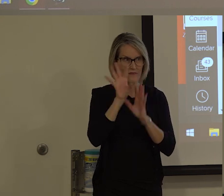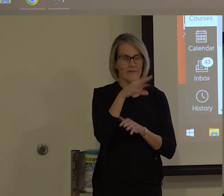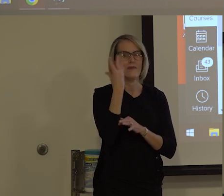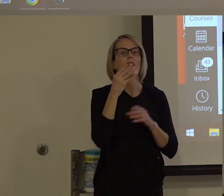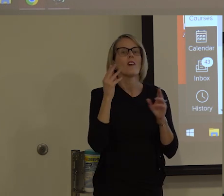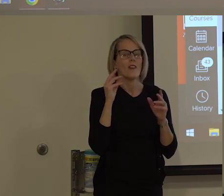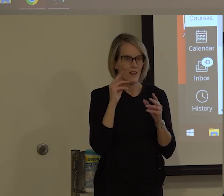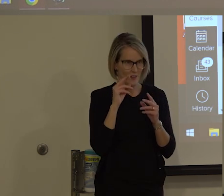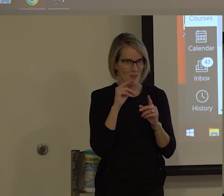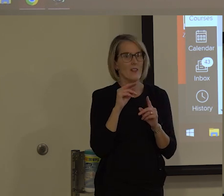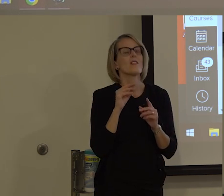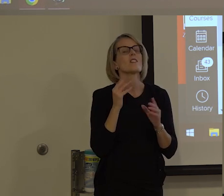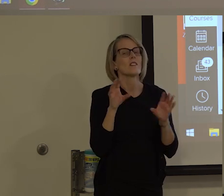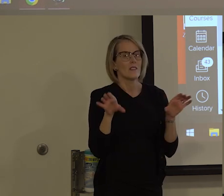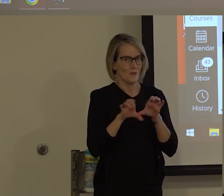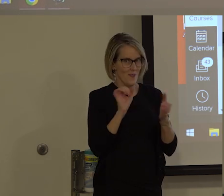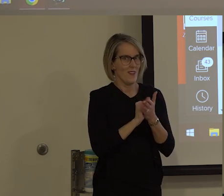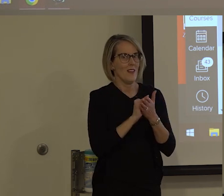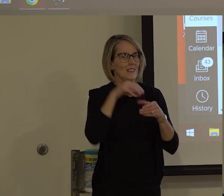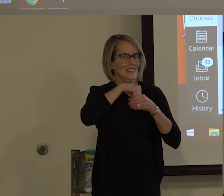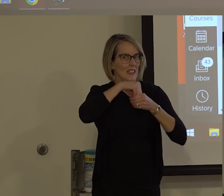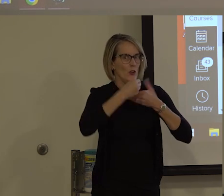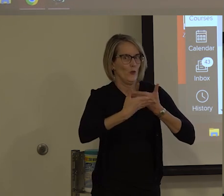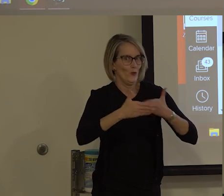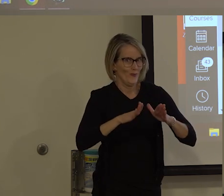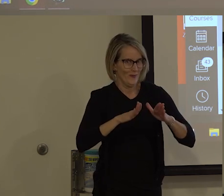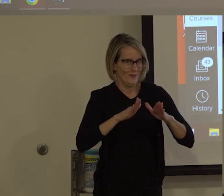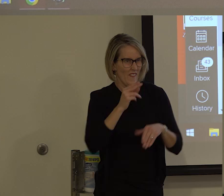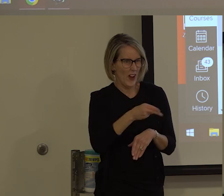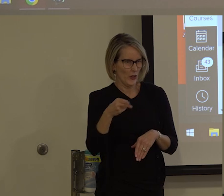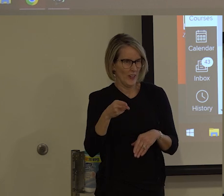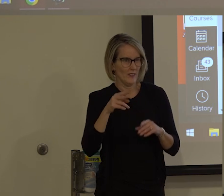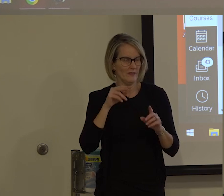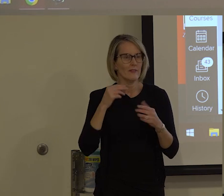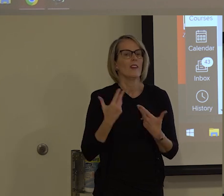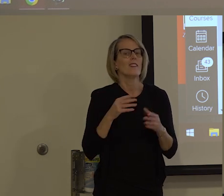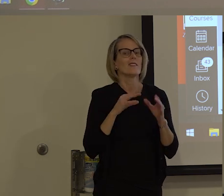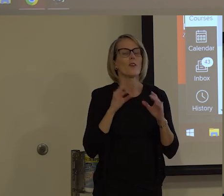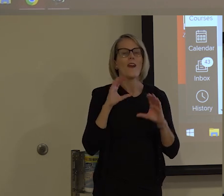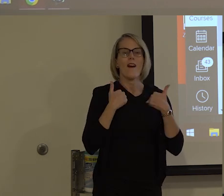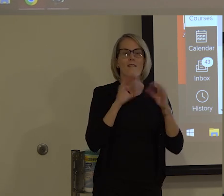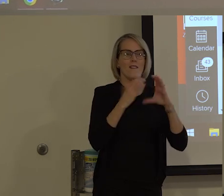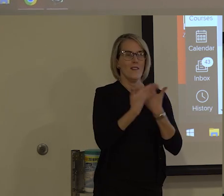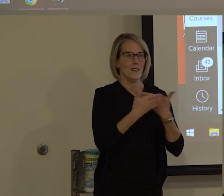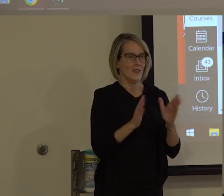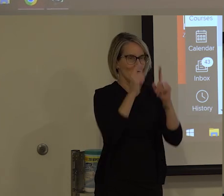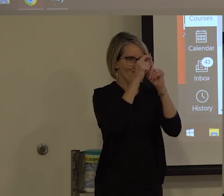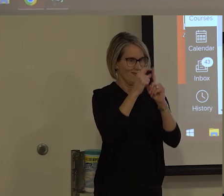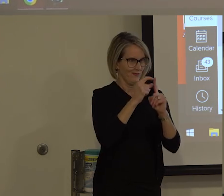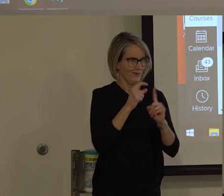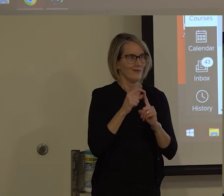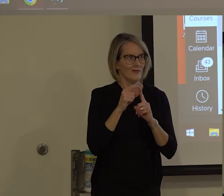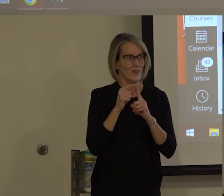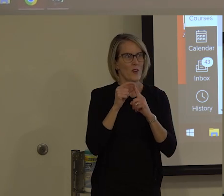Haggerty classrooms to present classroom vocabulary, which is in the first chapter. So students can